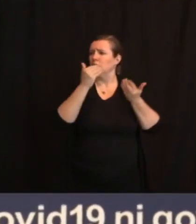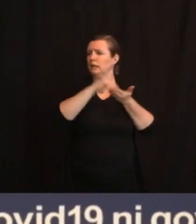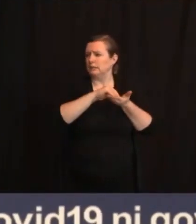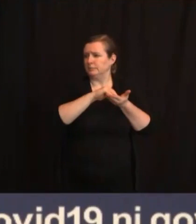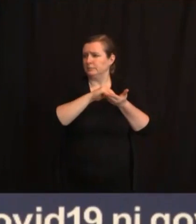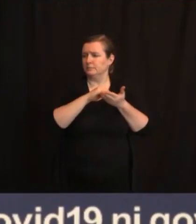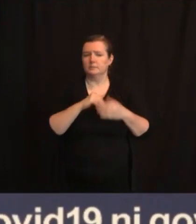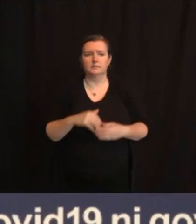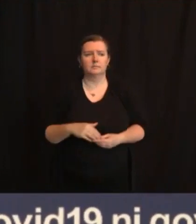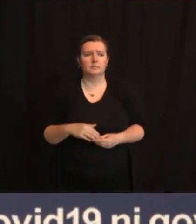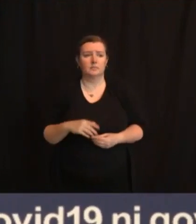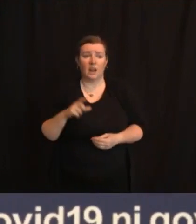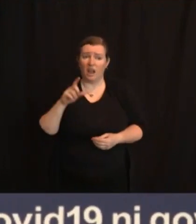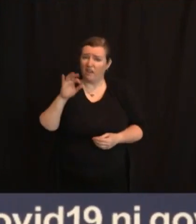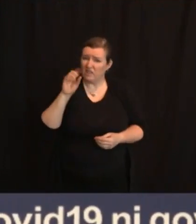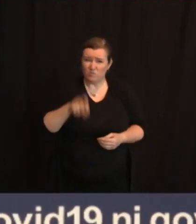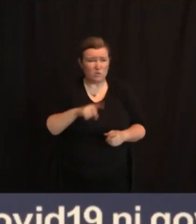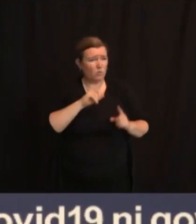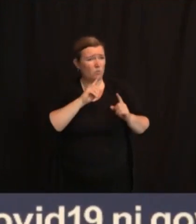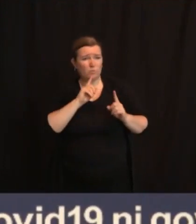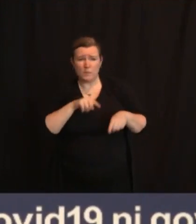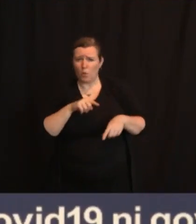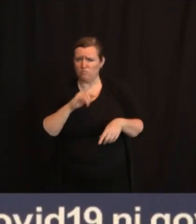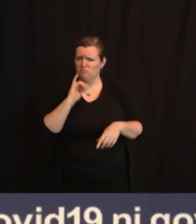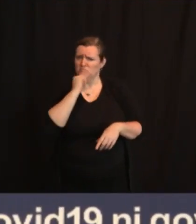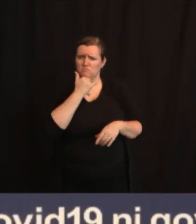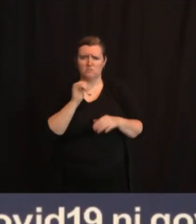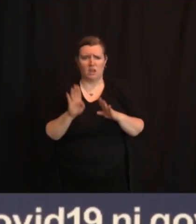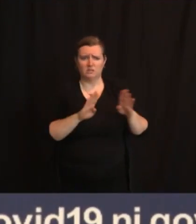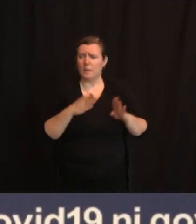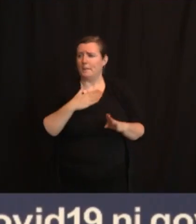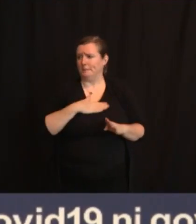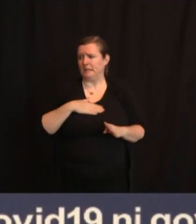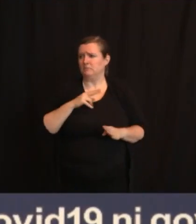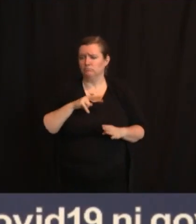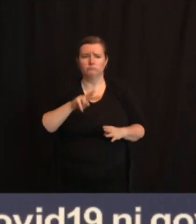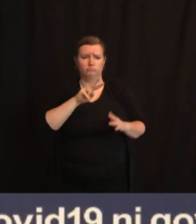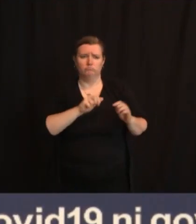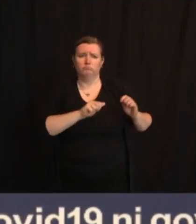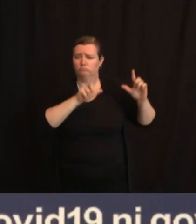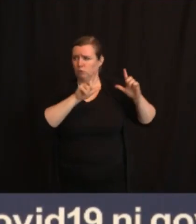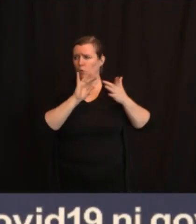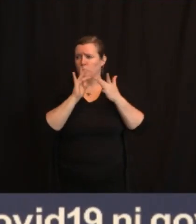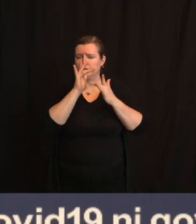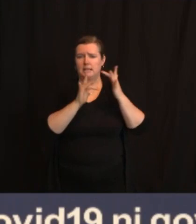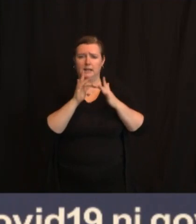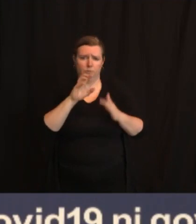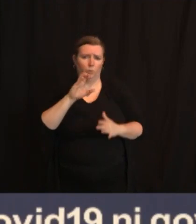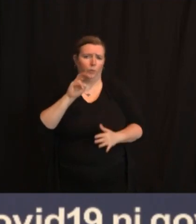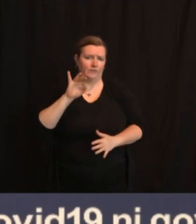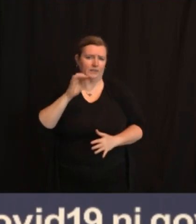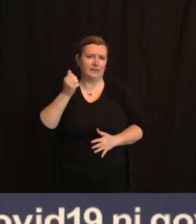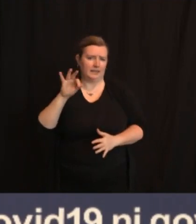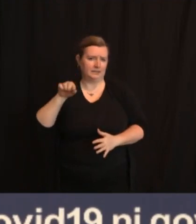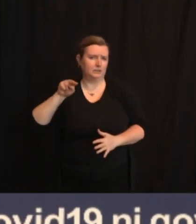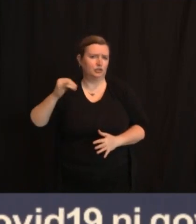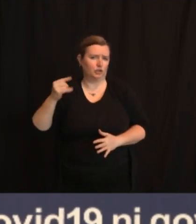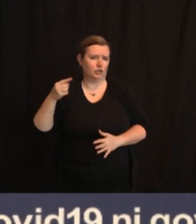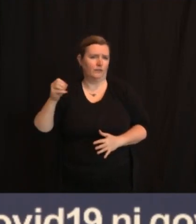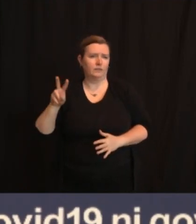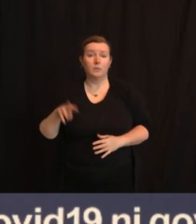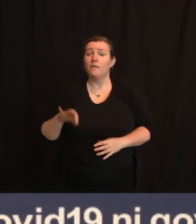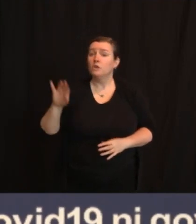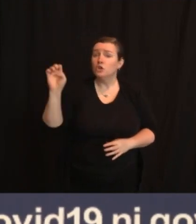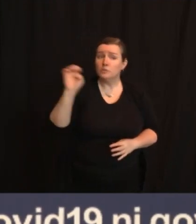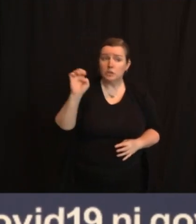you've got something to report, this is where you want to go, and you made a very fair point. If it's an emergency, you should be not going to a website, you got to call 911. 911, Yep.